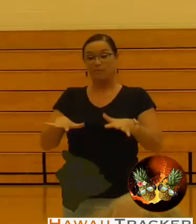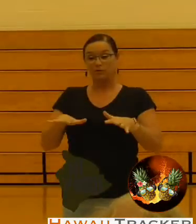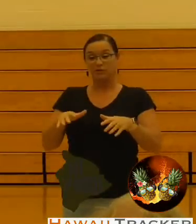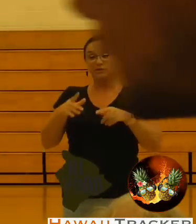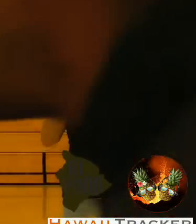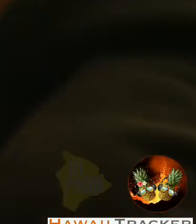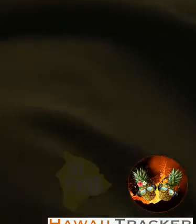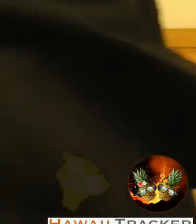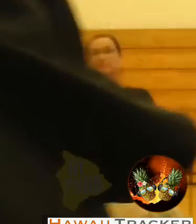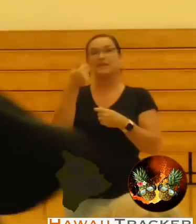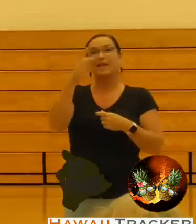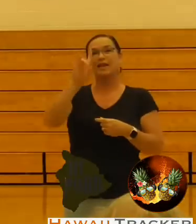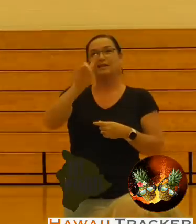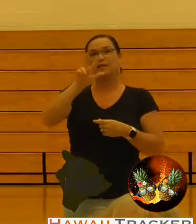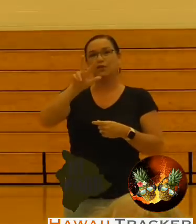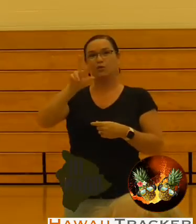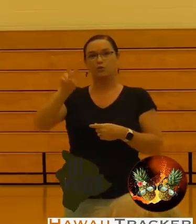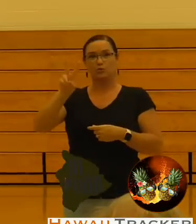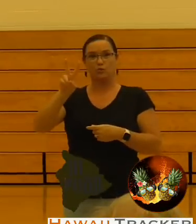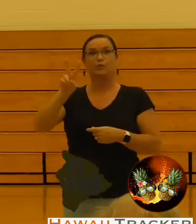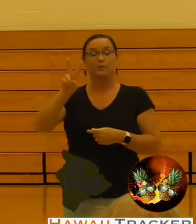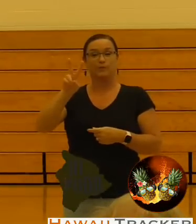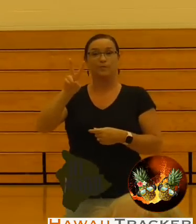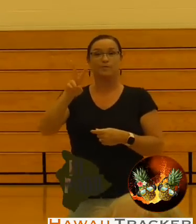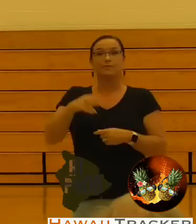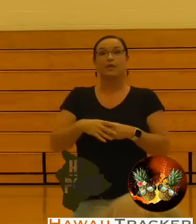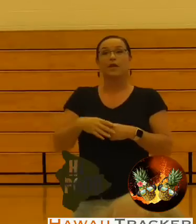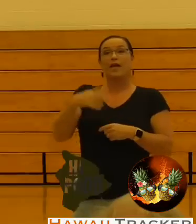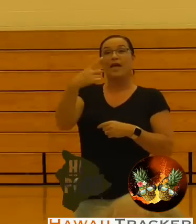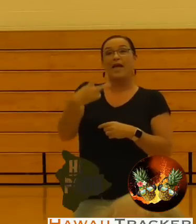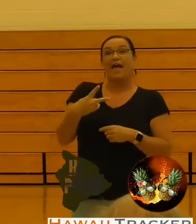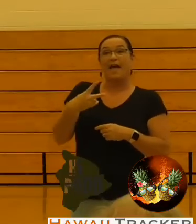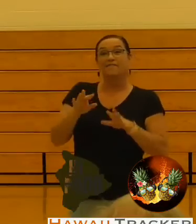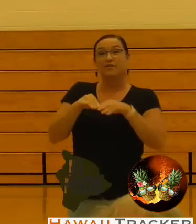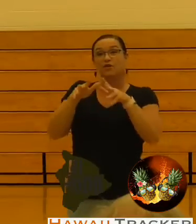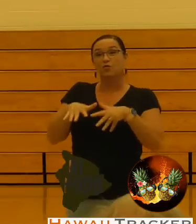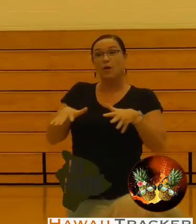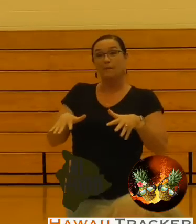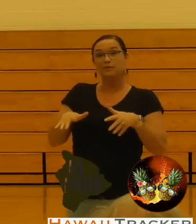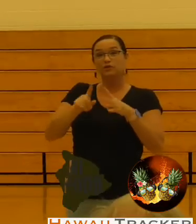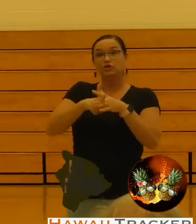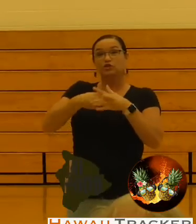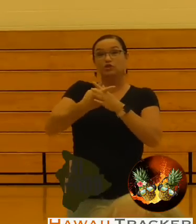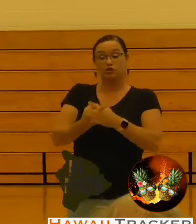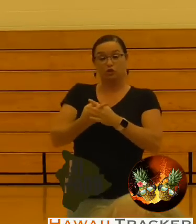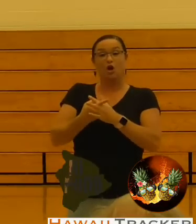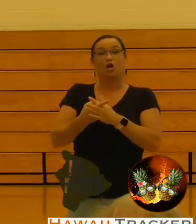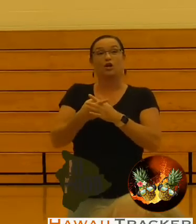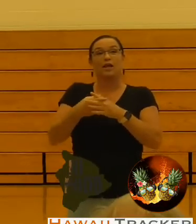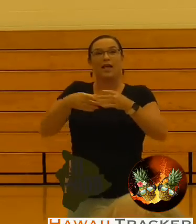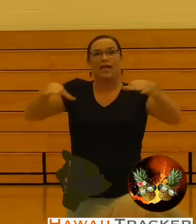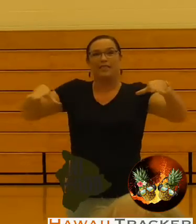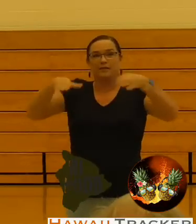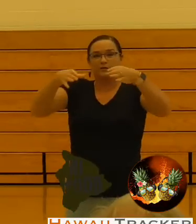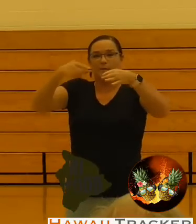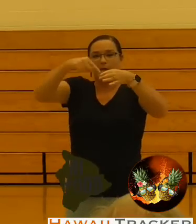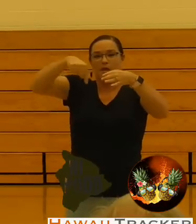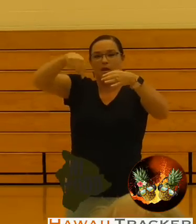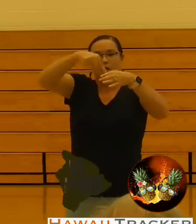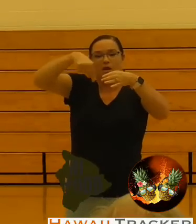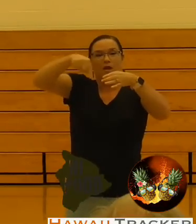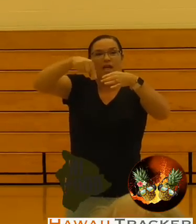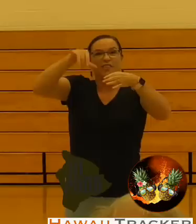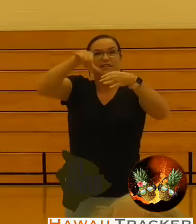since 1832. Half of the eruptions start in the summit area and stay in the summit. So this is the summit